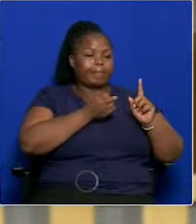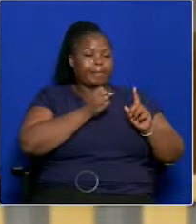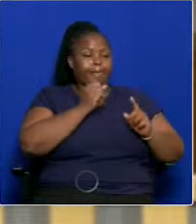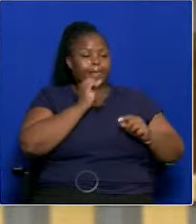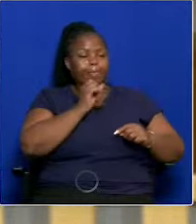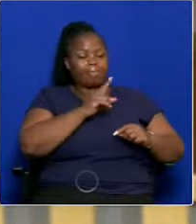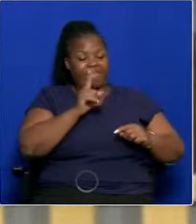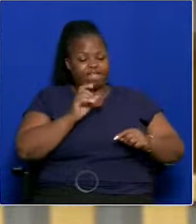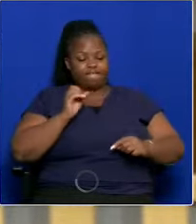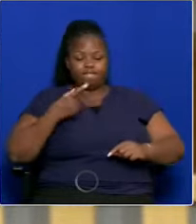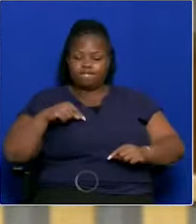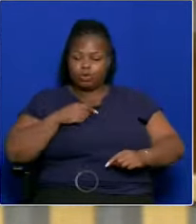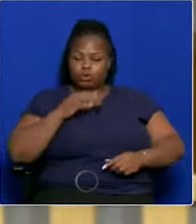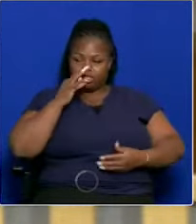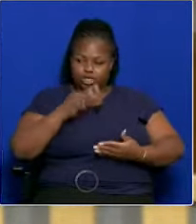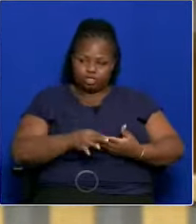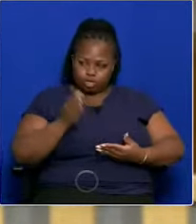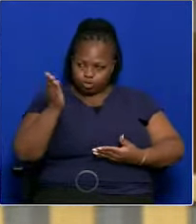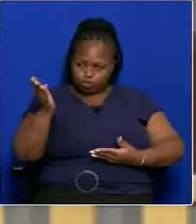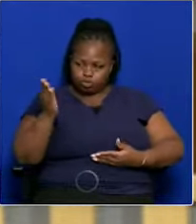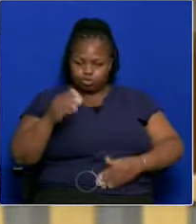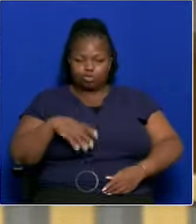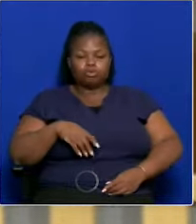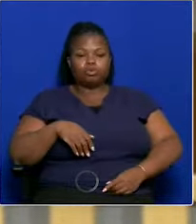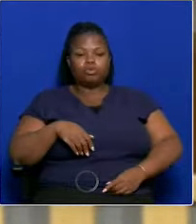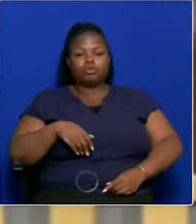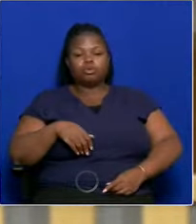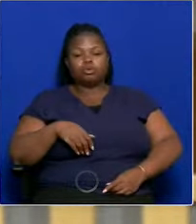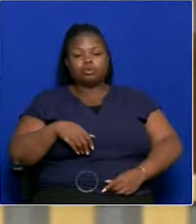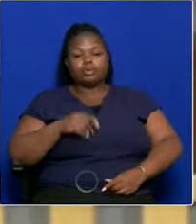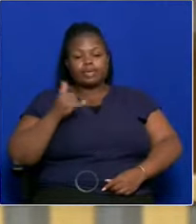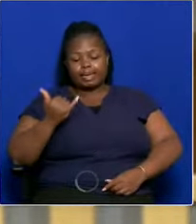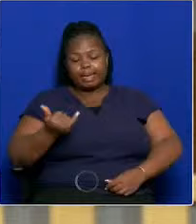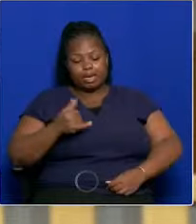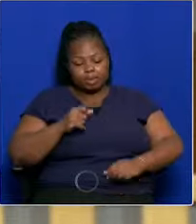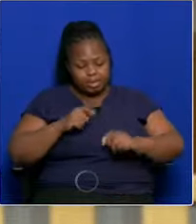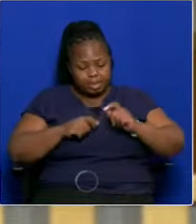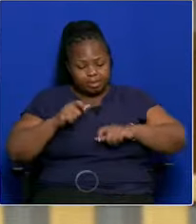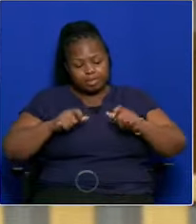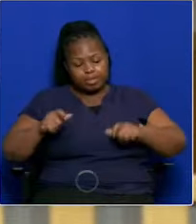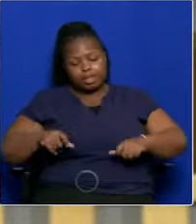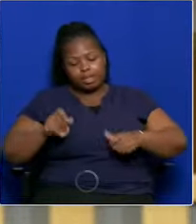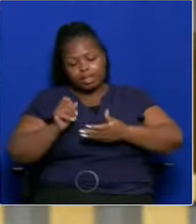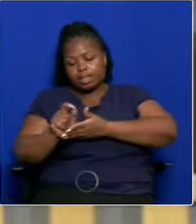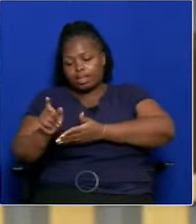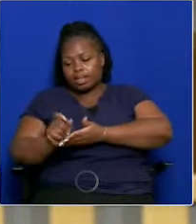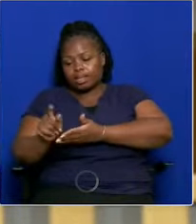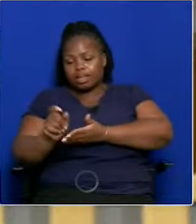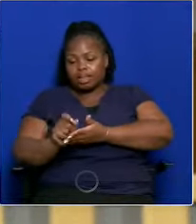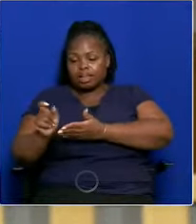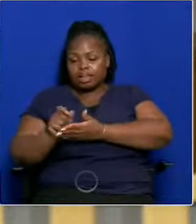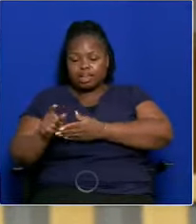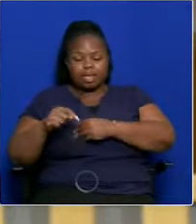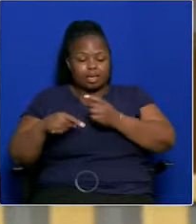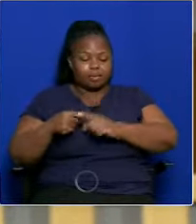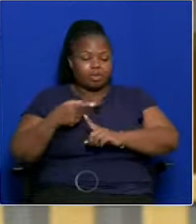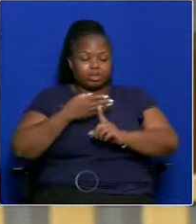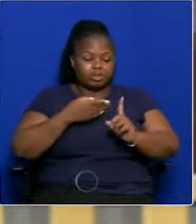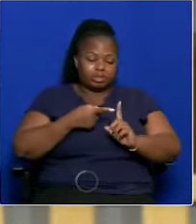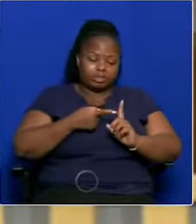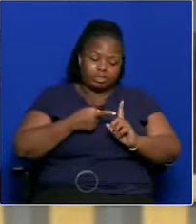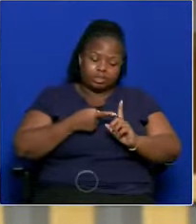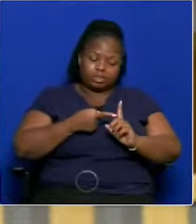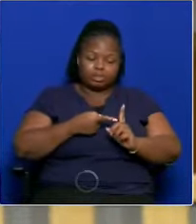you that looking at the people that you are sharing about, you and Sergeant Nkosi,